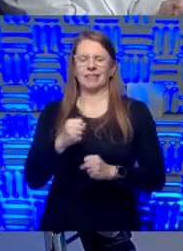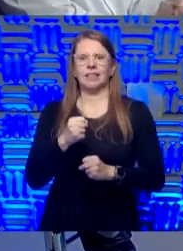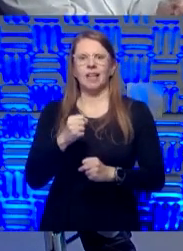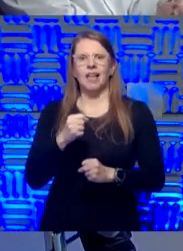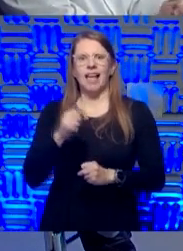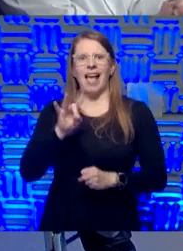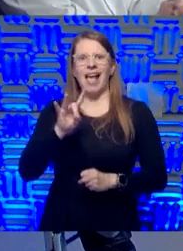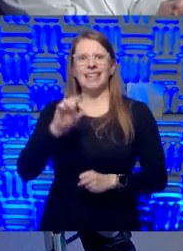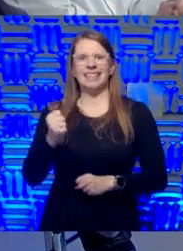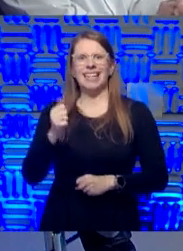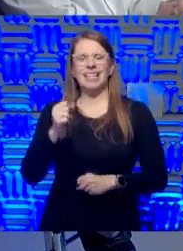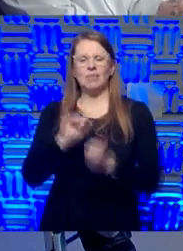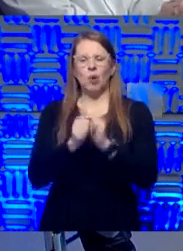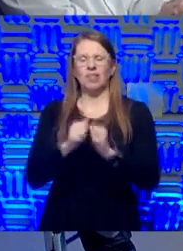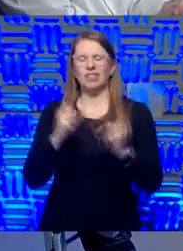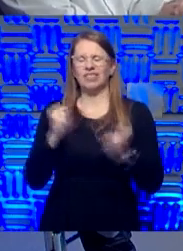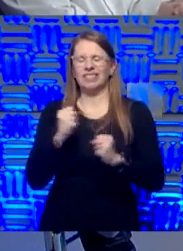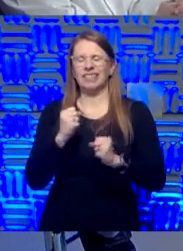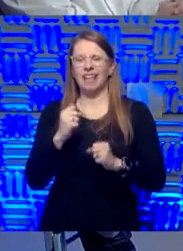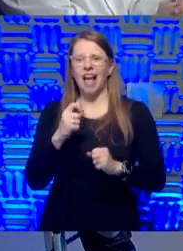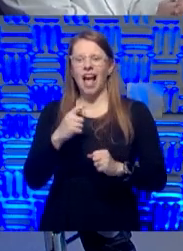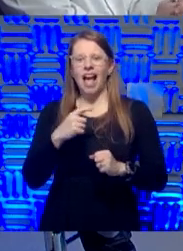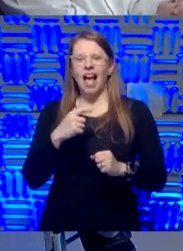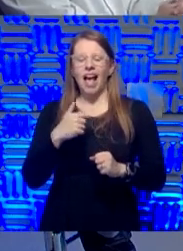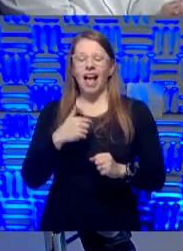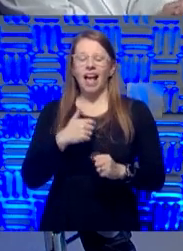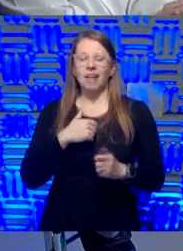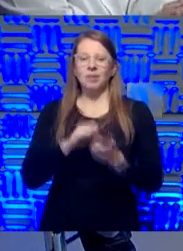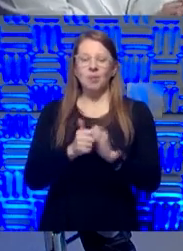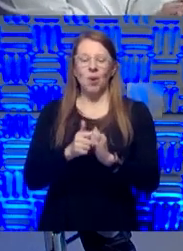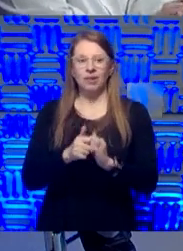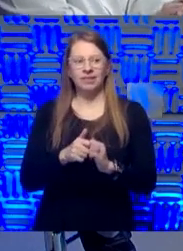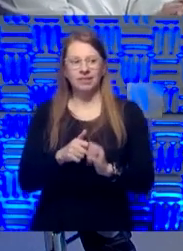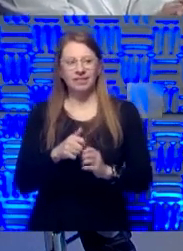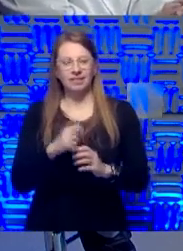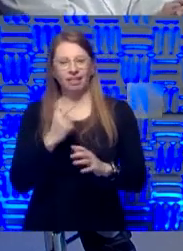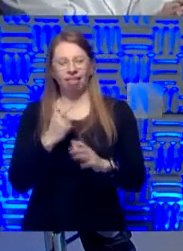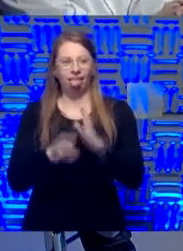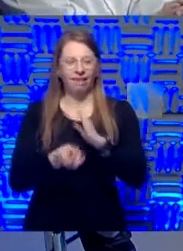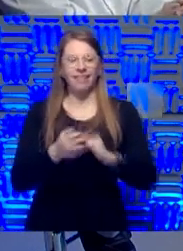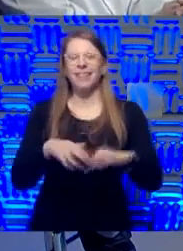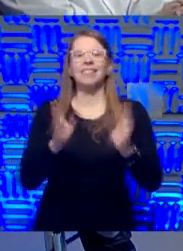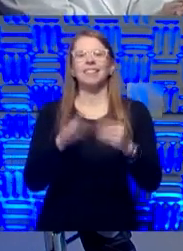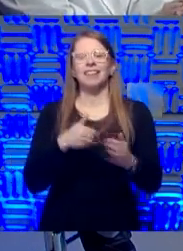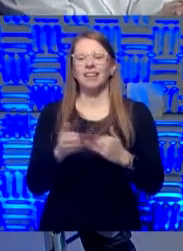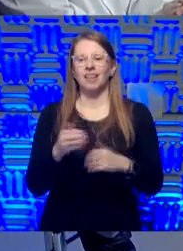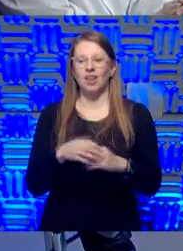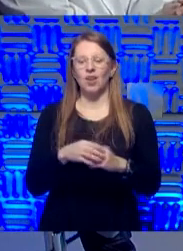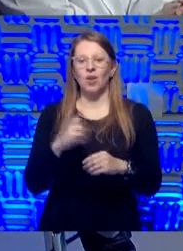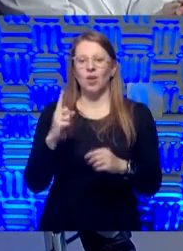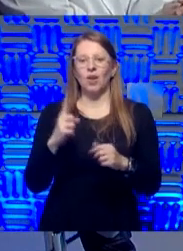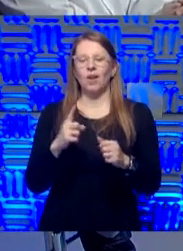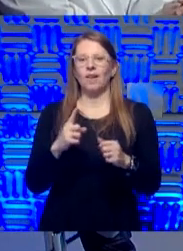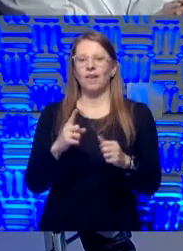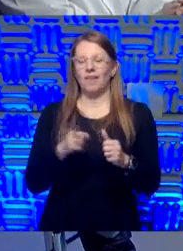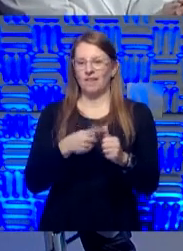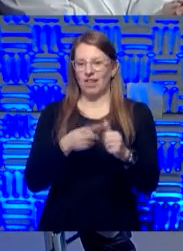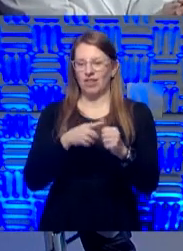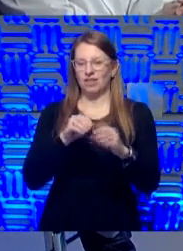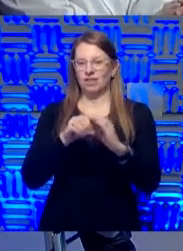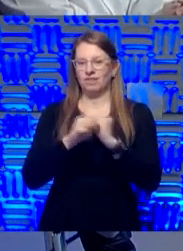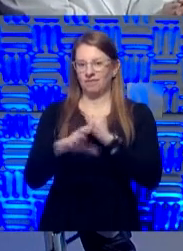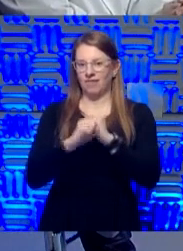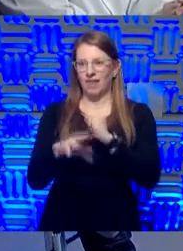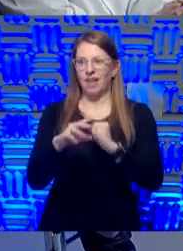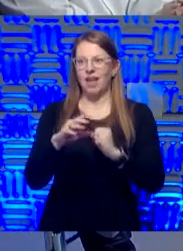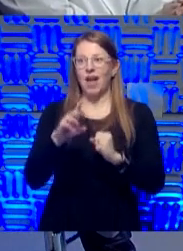God, 810 Sports. Uh-oh. You can tell I'm a sports goof. Hey, we're only the official broadcast partners of the Kansas Jayhawks and